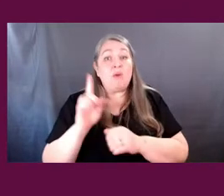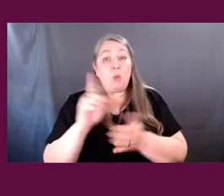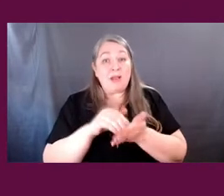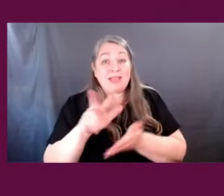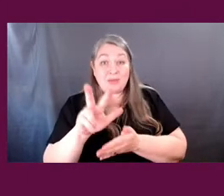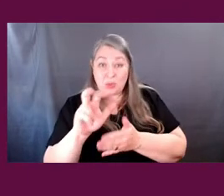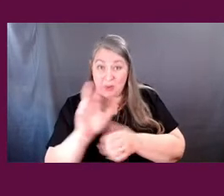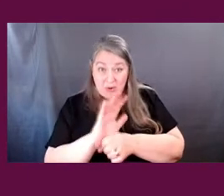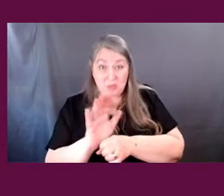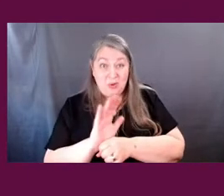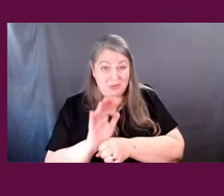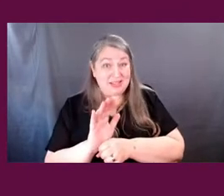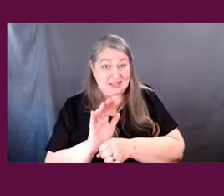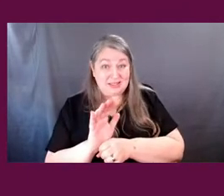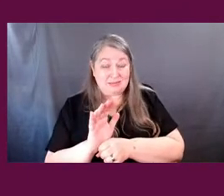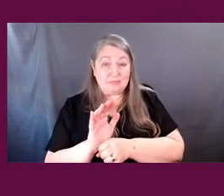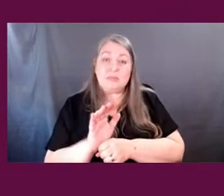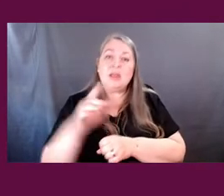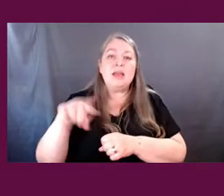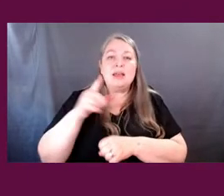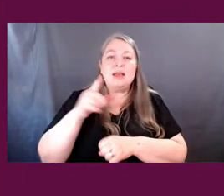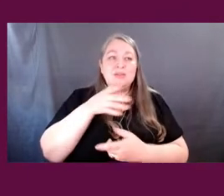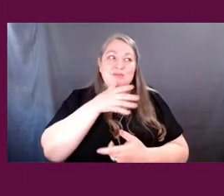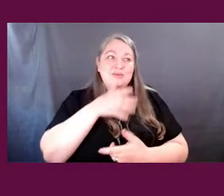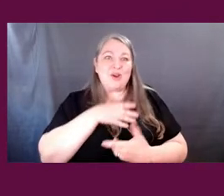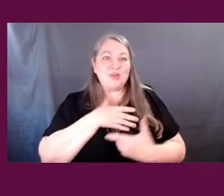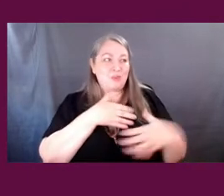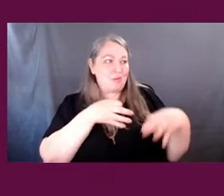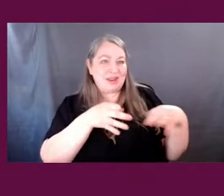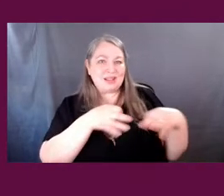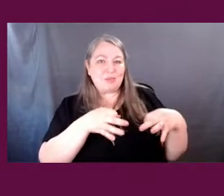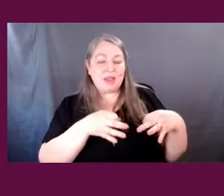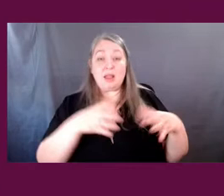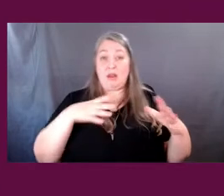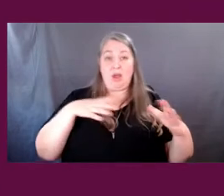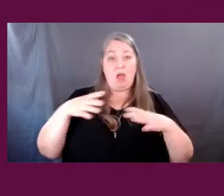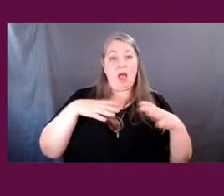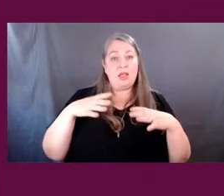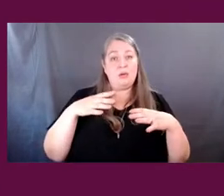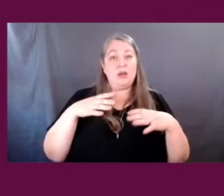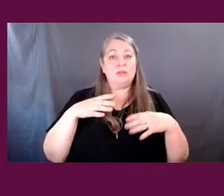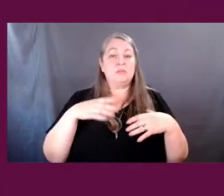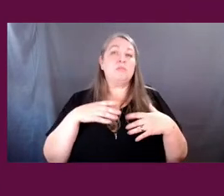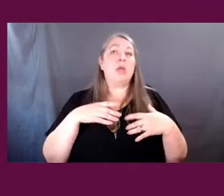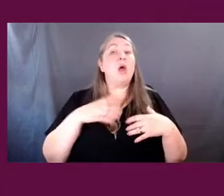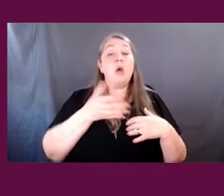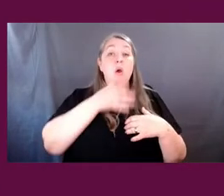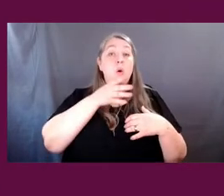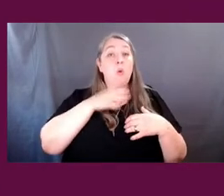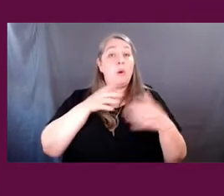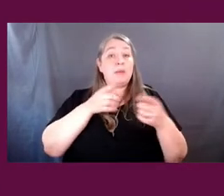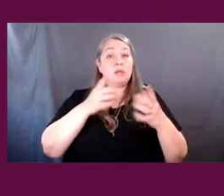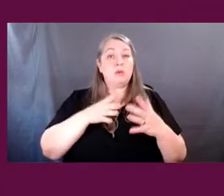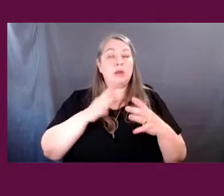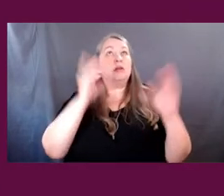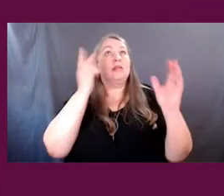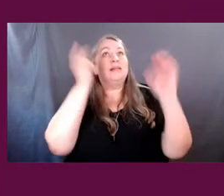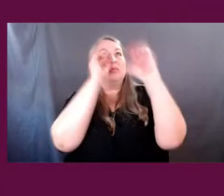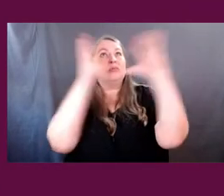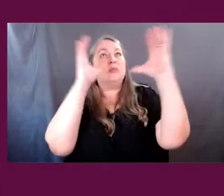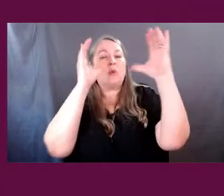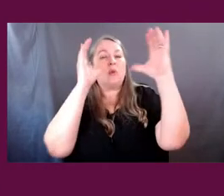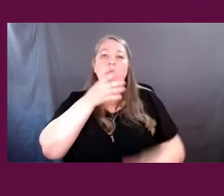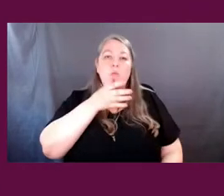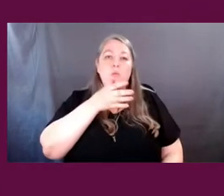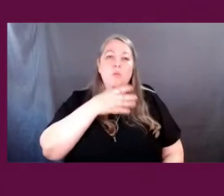1,300 movies. As these ladies said, Hollywood's image of women director is white, and we have to change